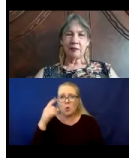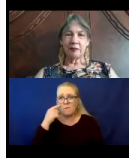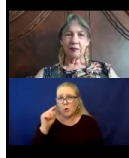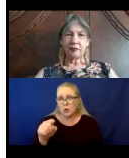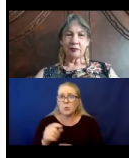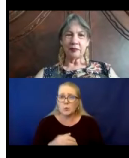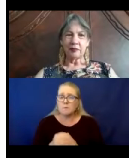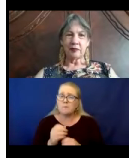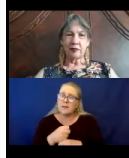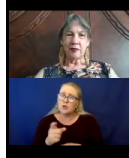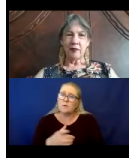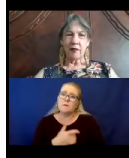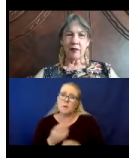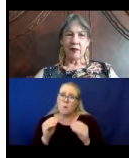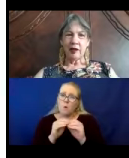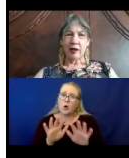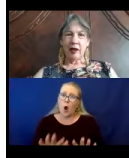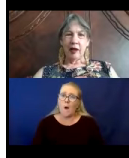slide.